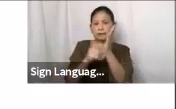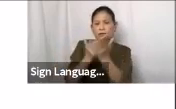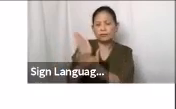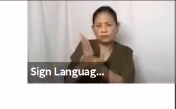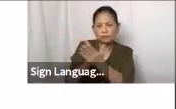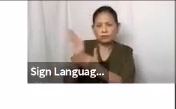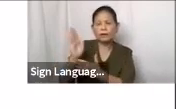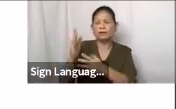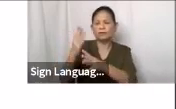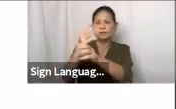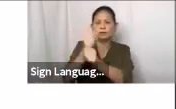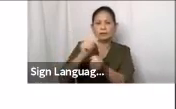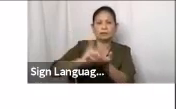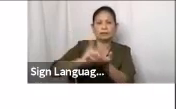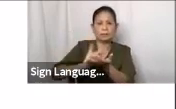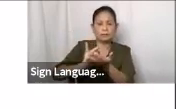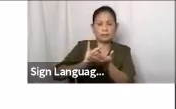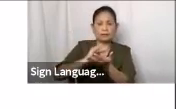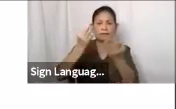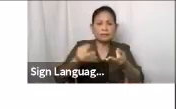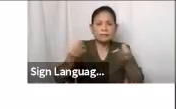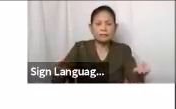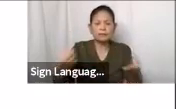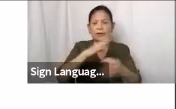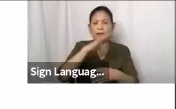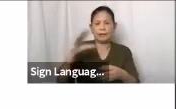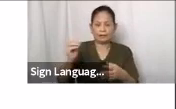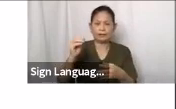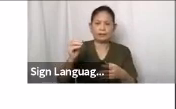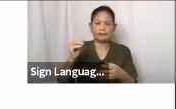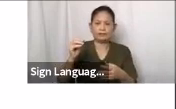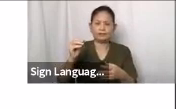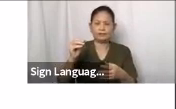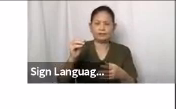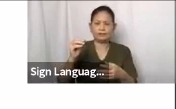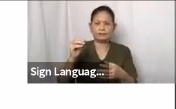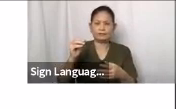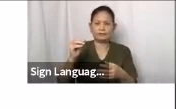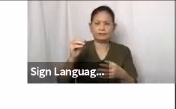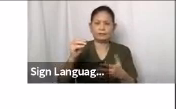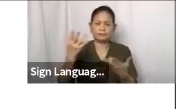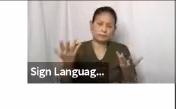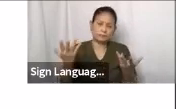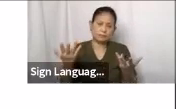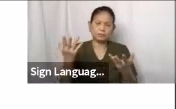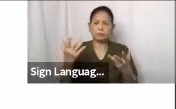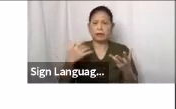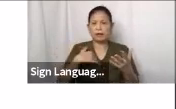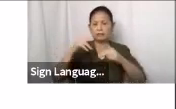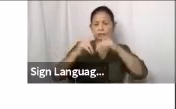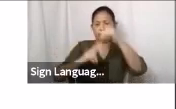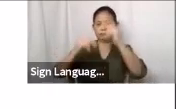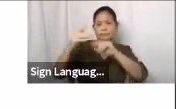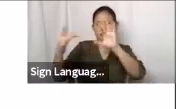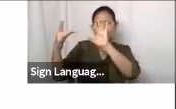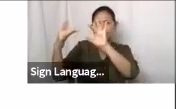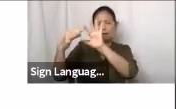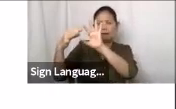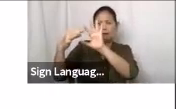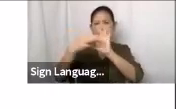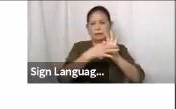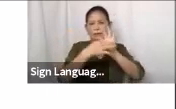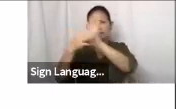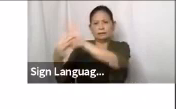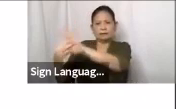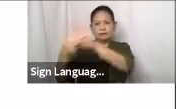the medical facilities, and we can claim it by building linkages with the healthcare providers. So we've